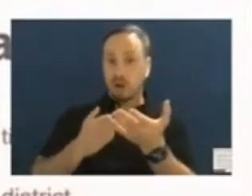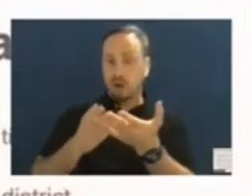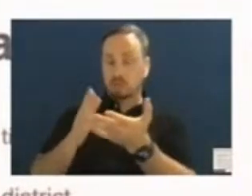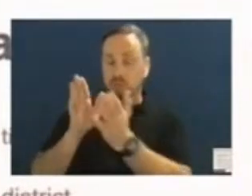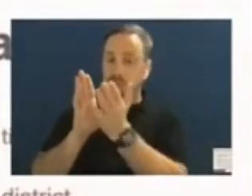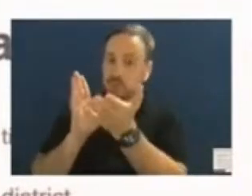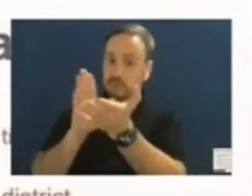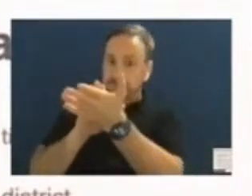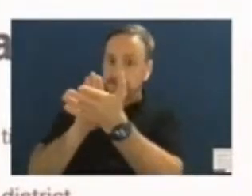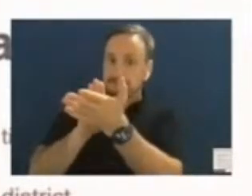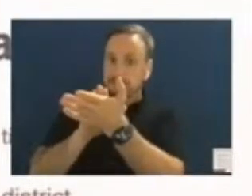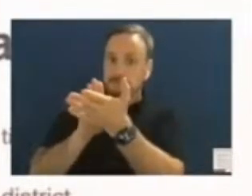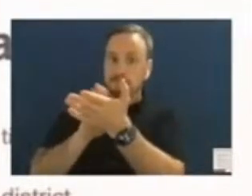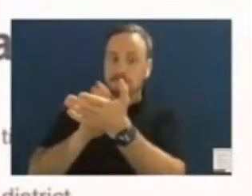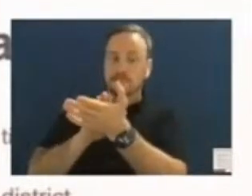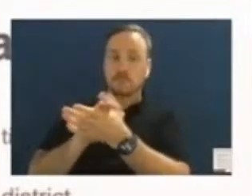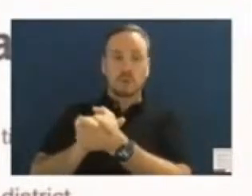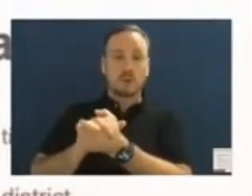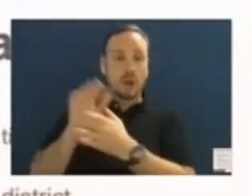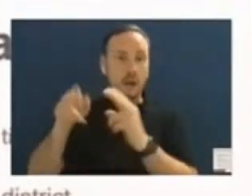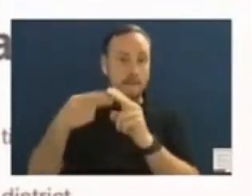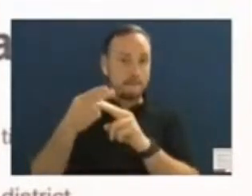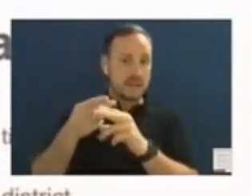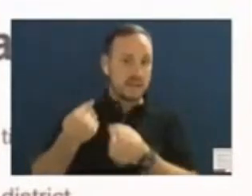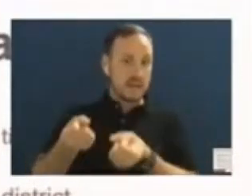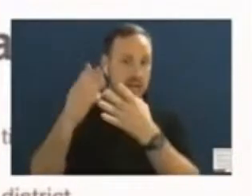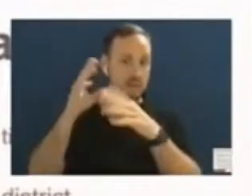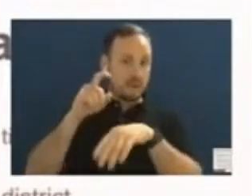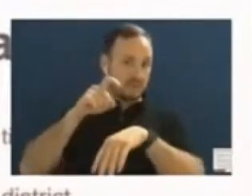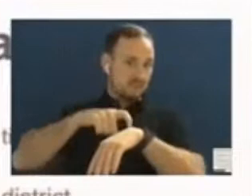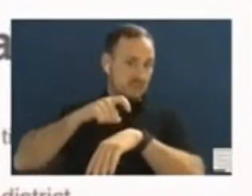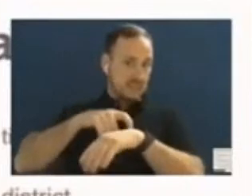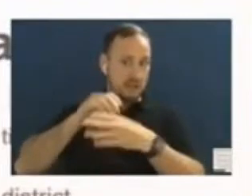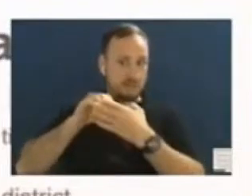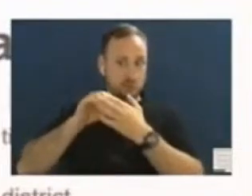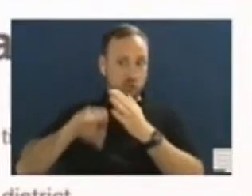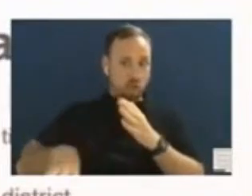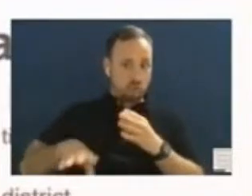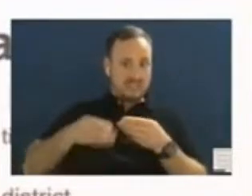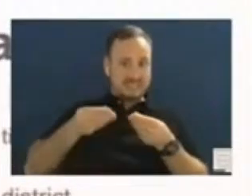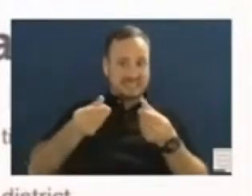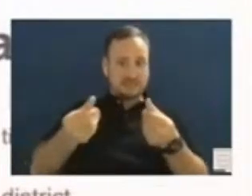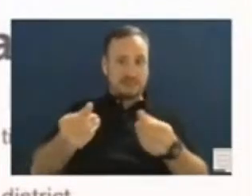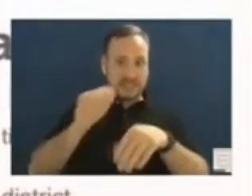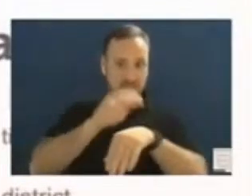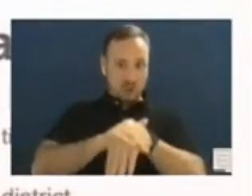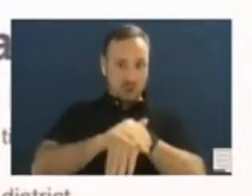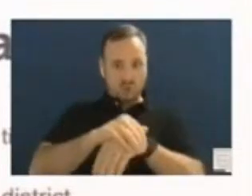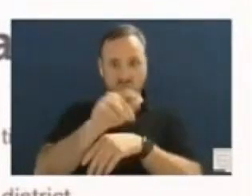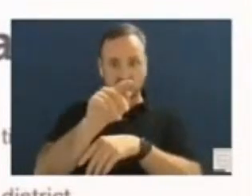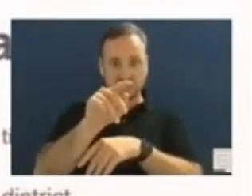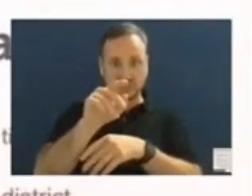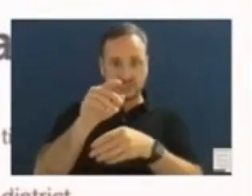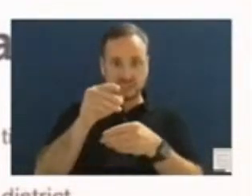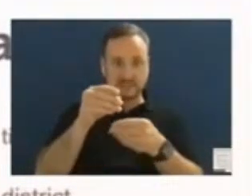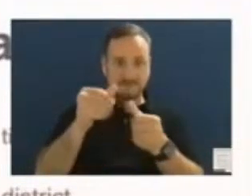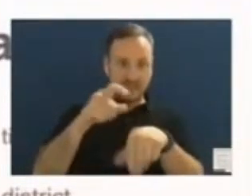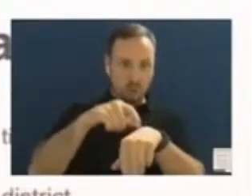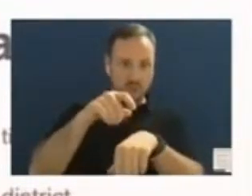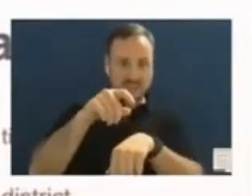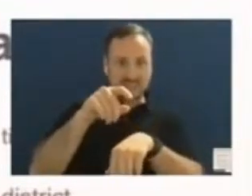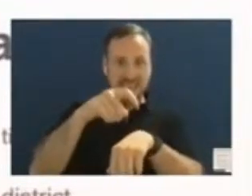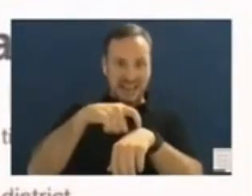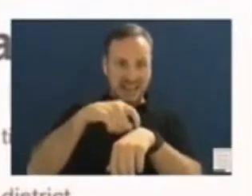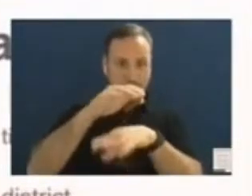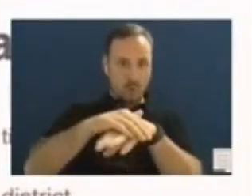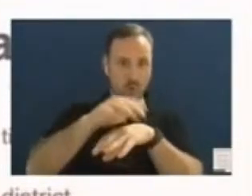time our students are spending on a screen and on a device. And as a chief academic officer, I want to say to you is that remote learning